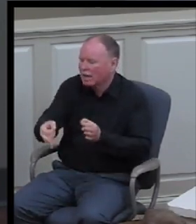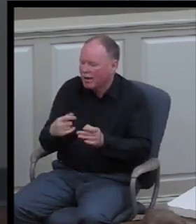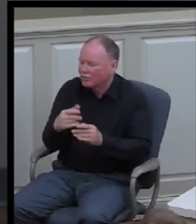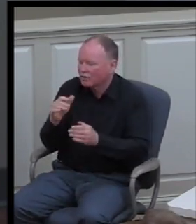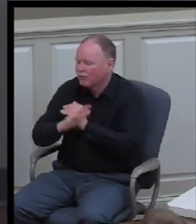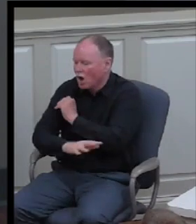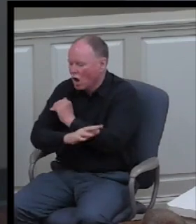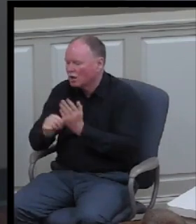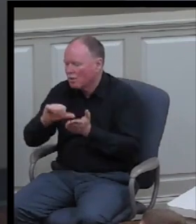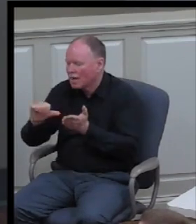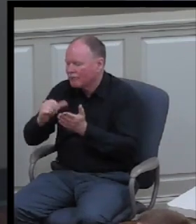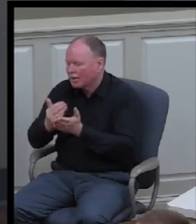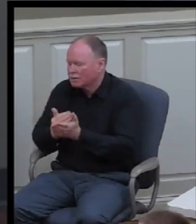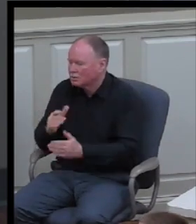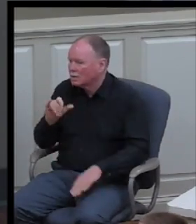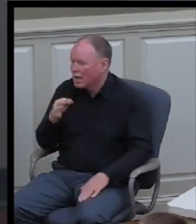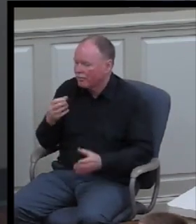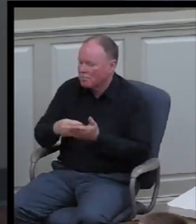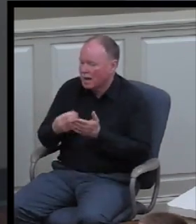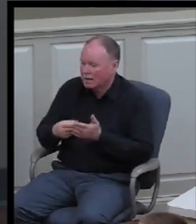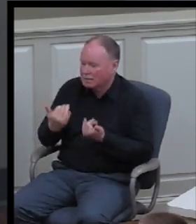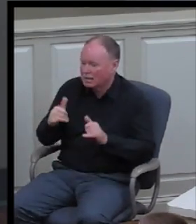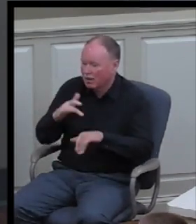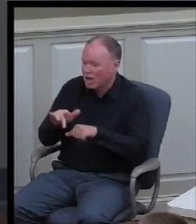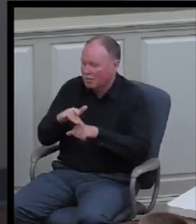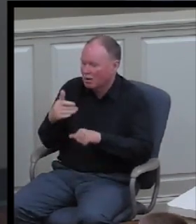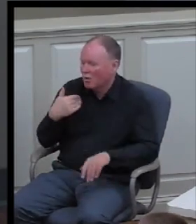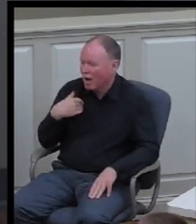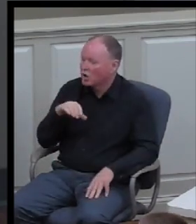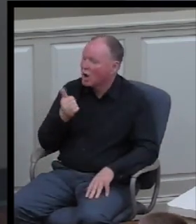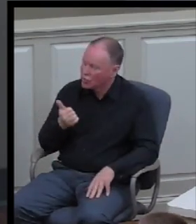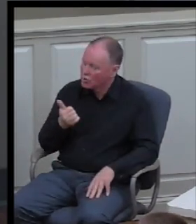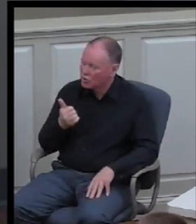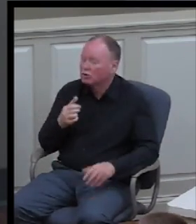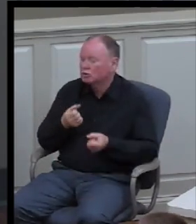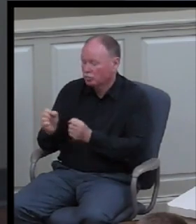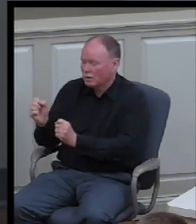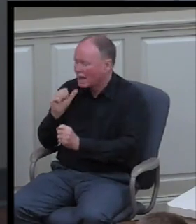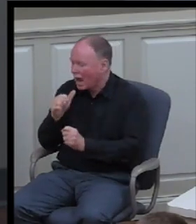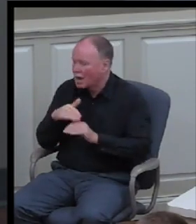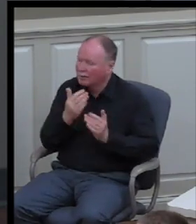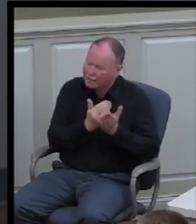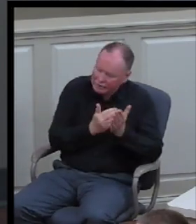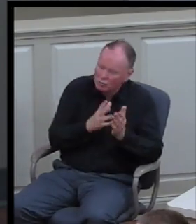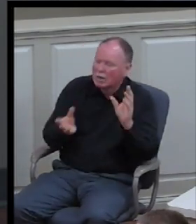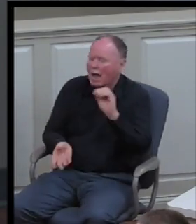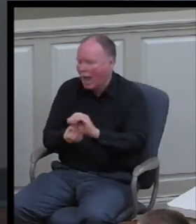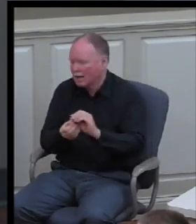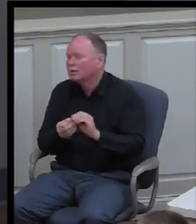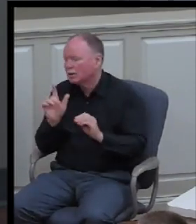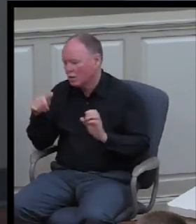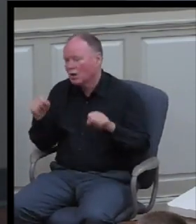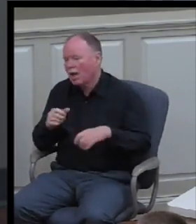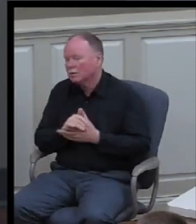list. And if we have some money left over, we've got some streets that didn't quite make this list that we can easily throw in